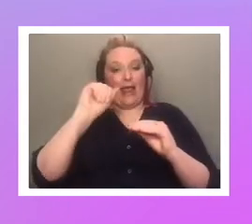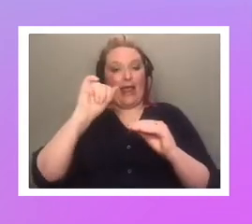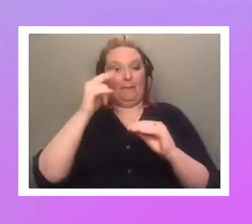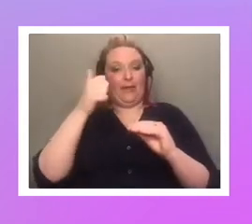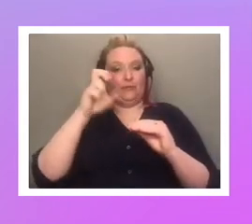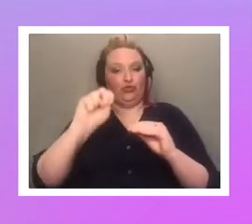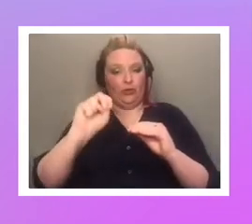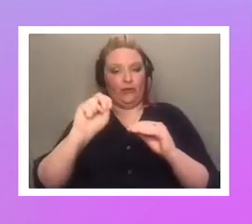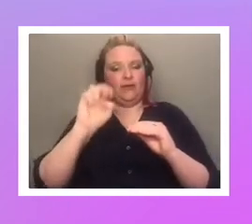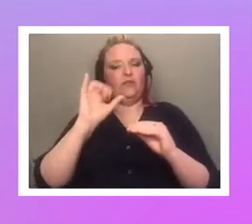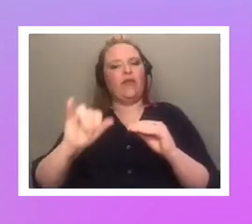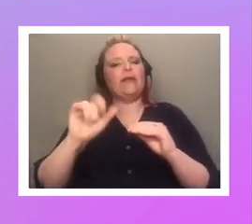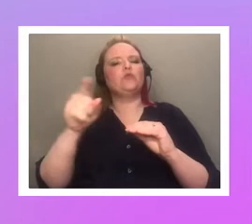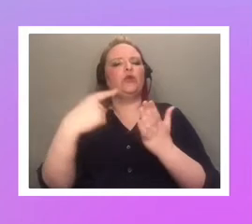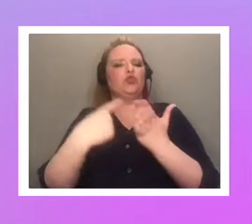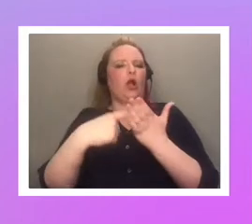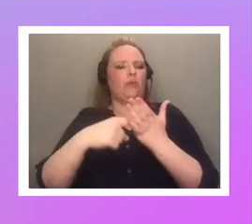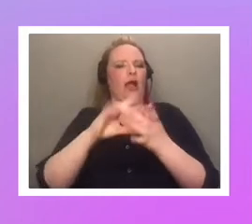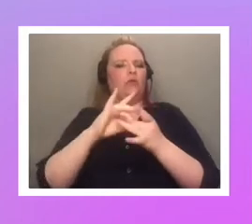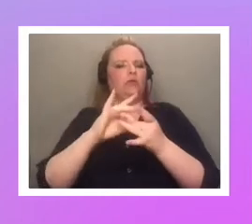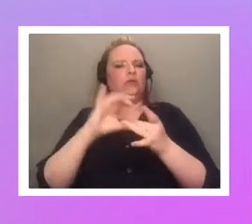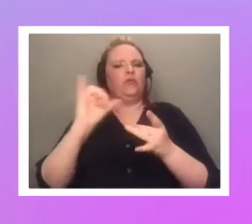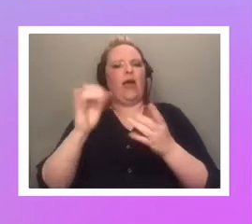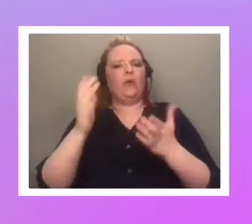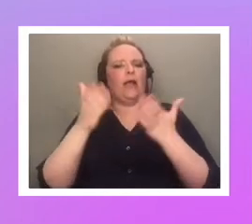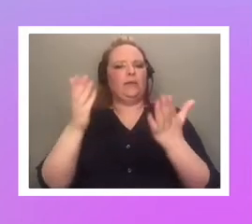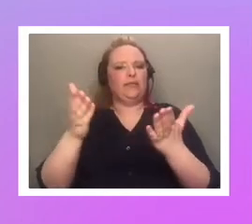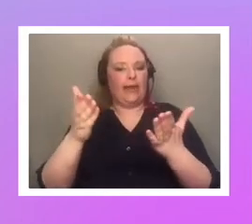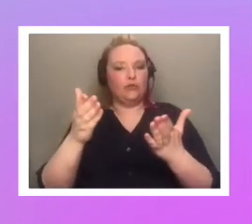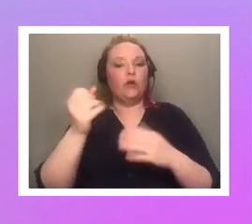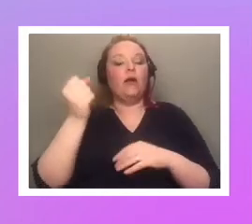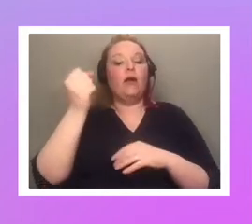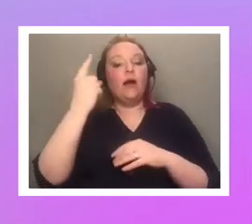they are talking about in this recommendation.